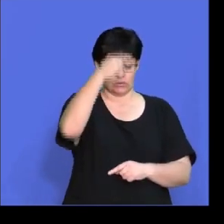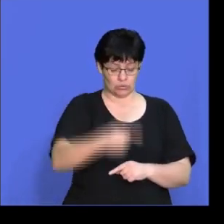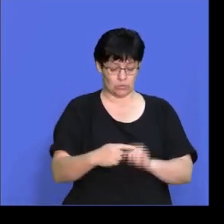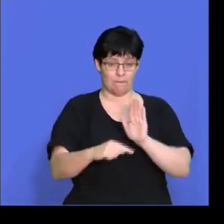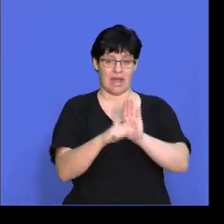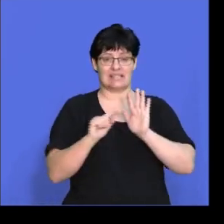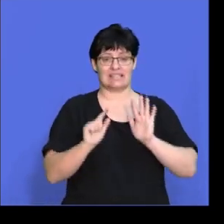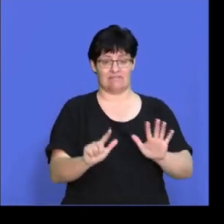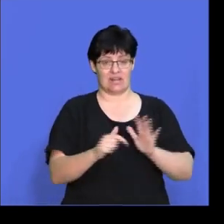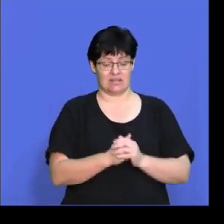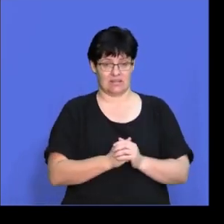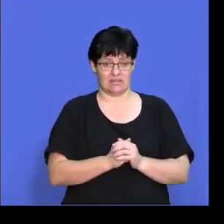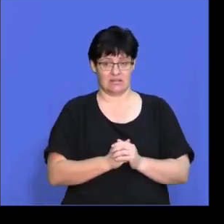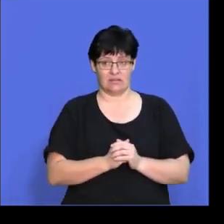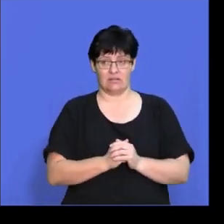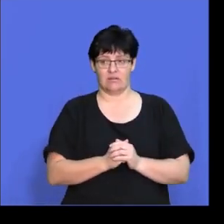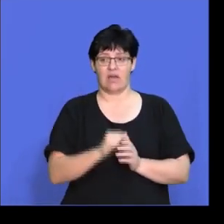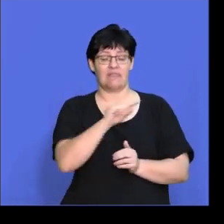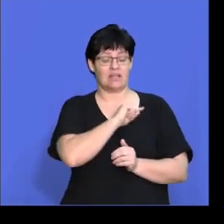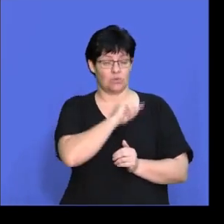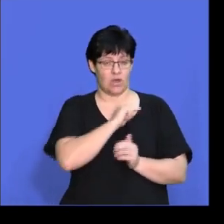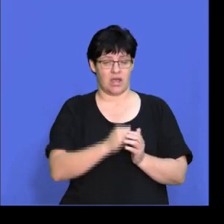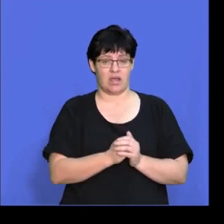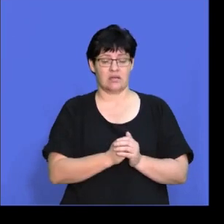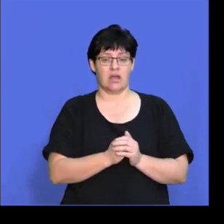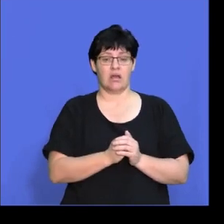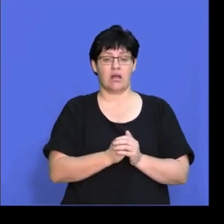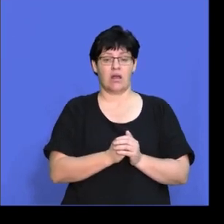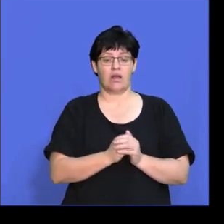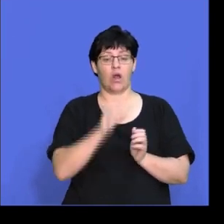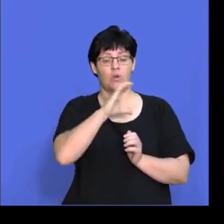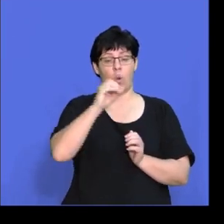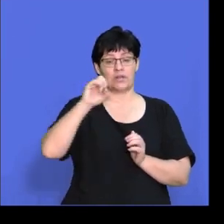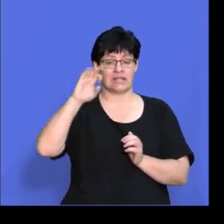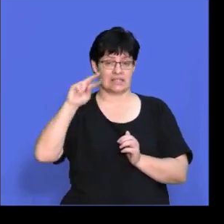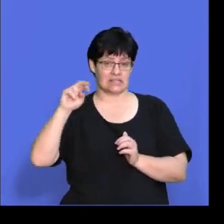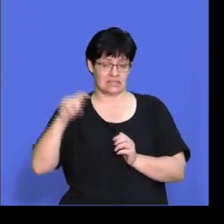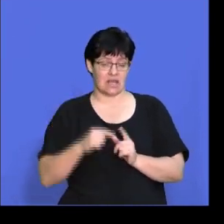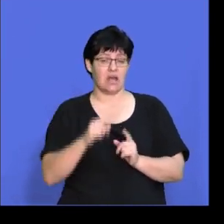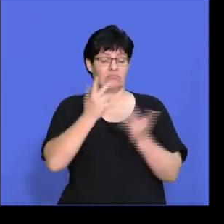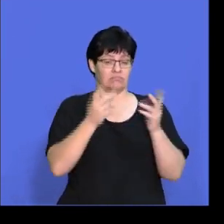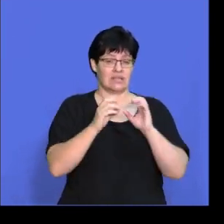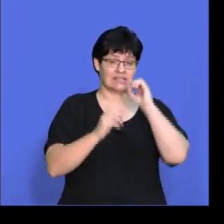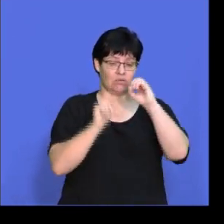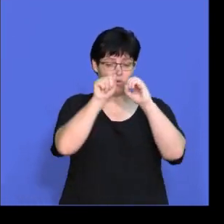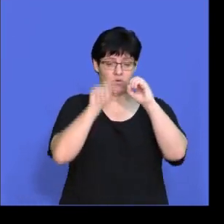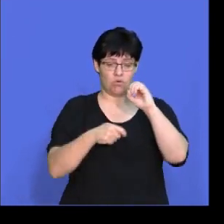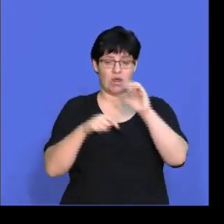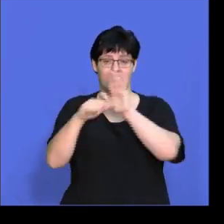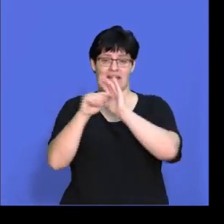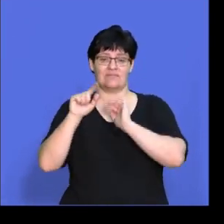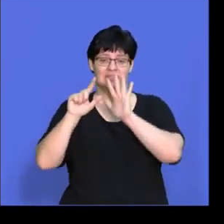to -7. So therefore, the coordinates of point D are 0,